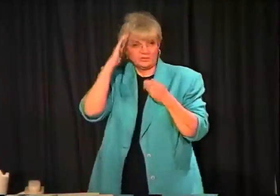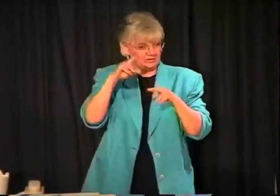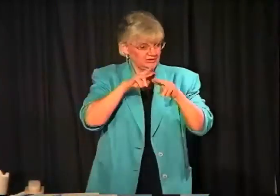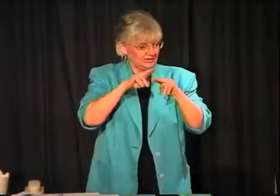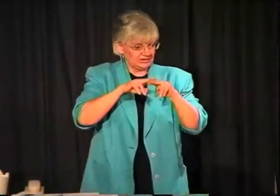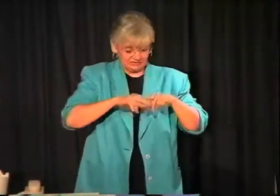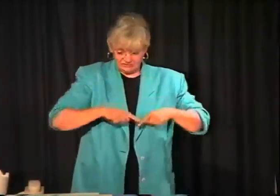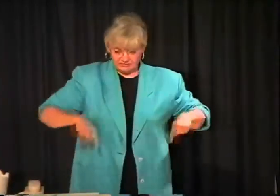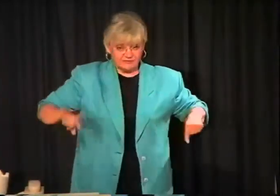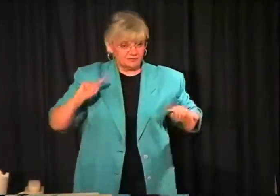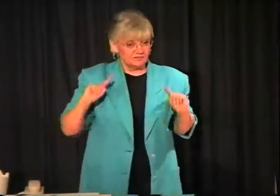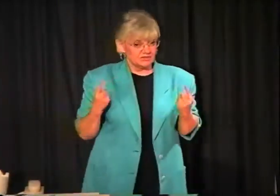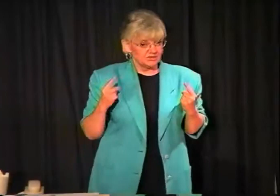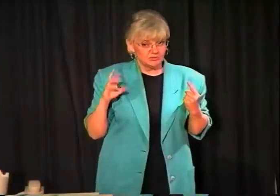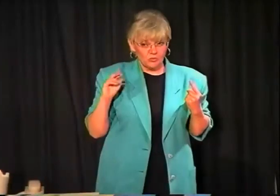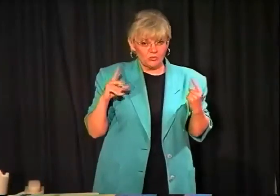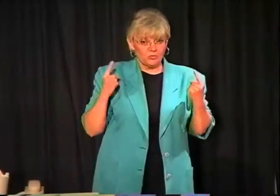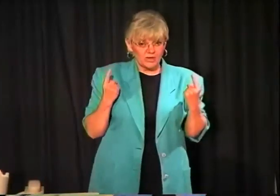the overhead bin.